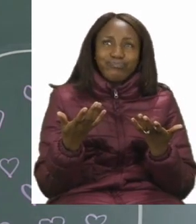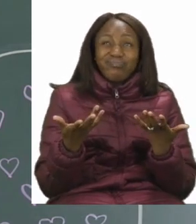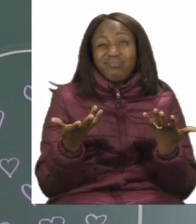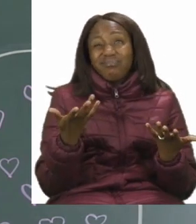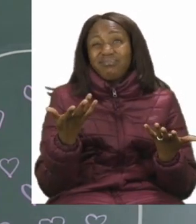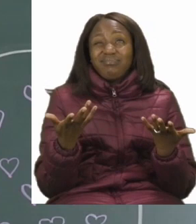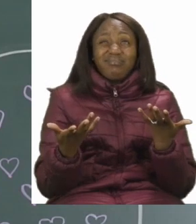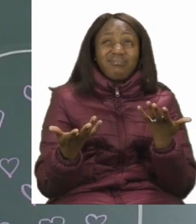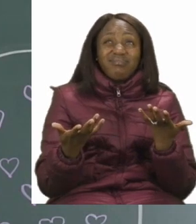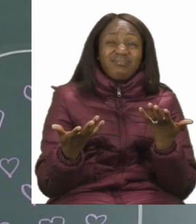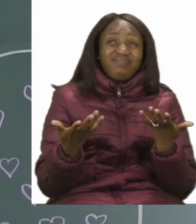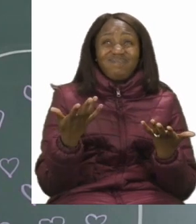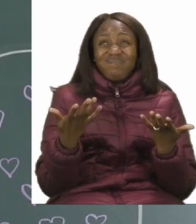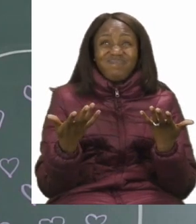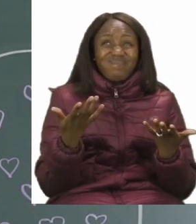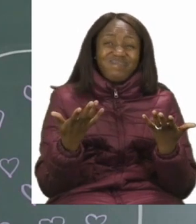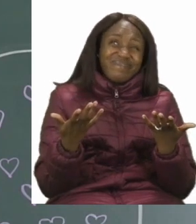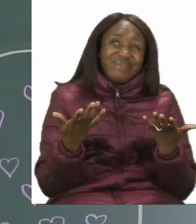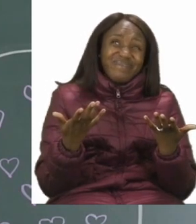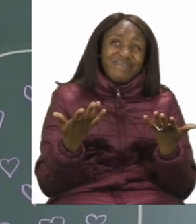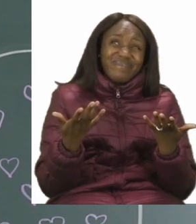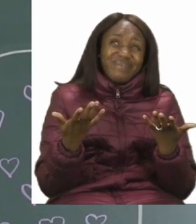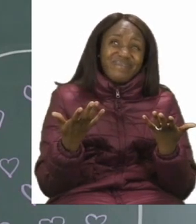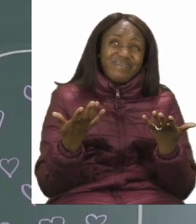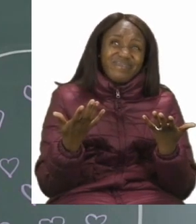maybe about